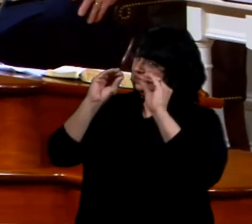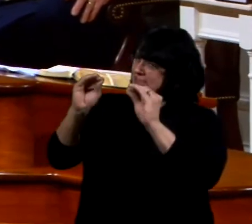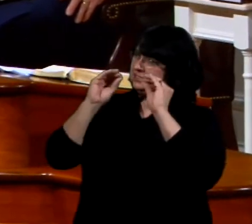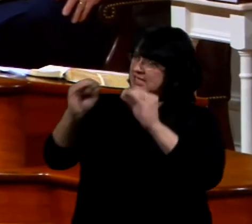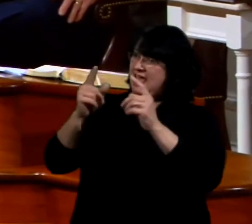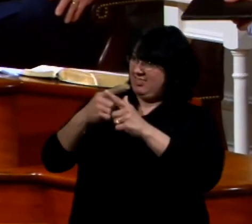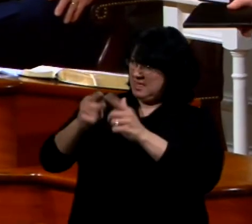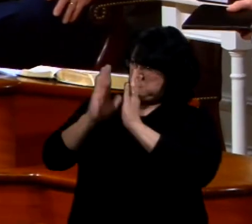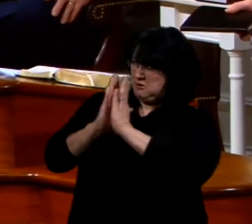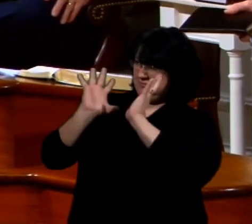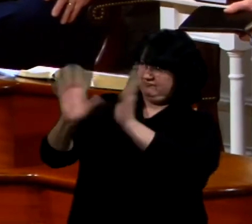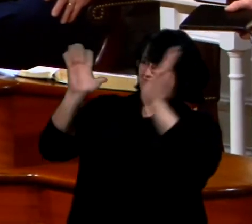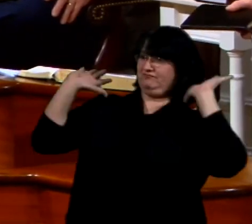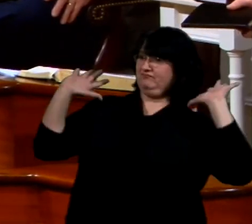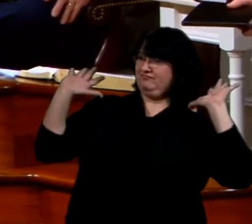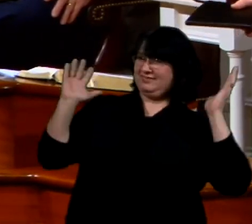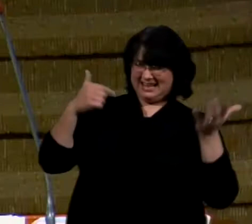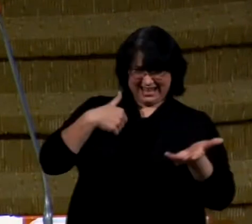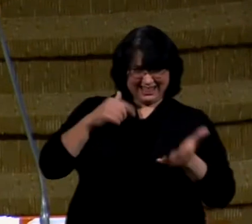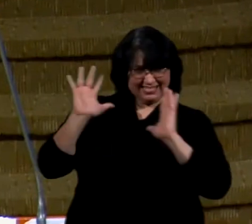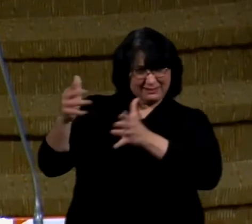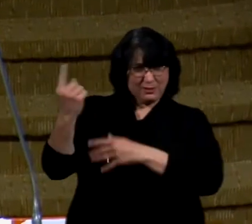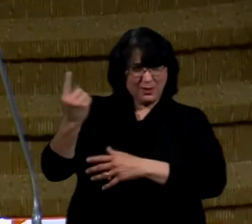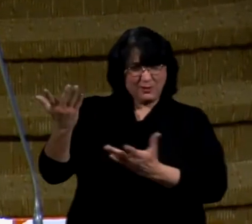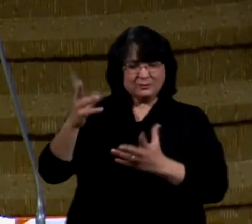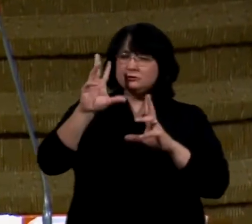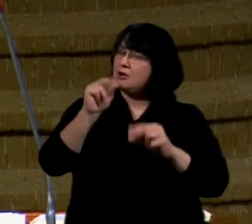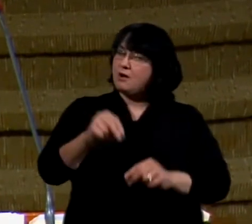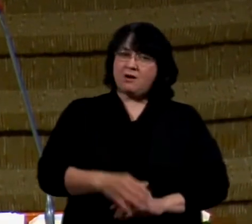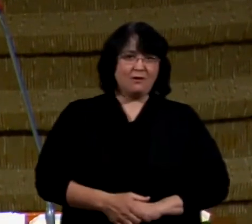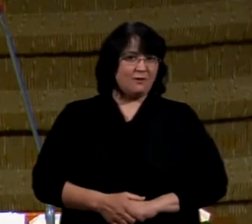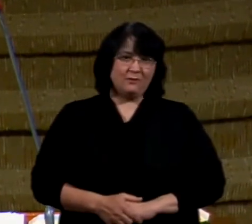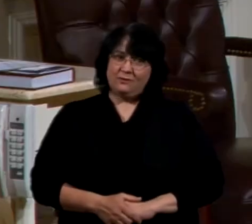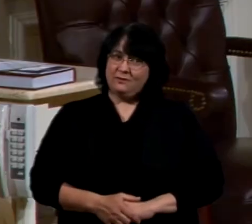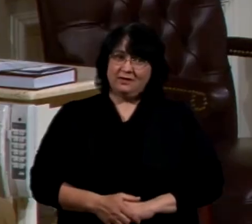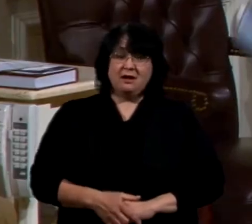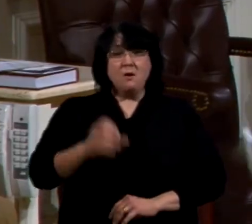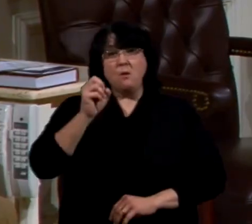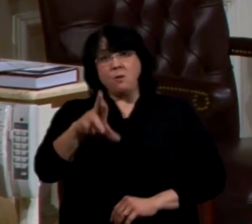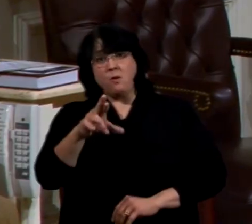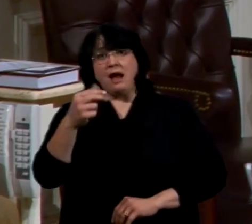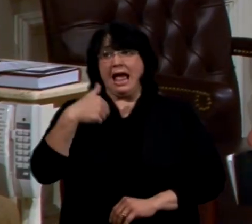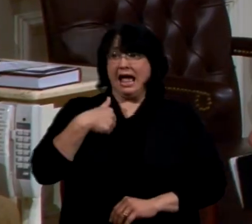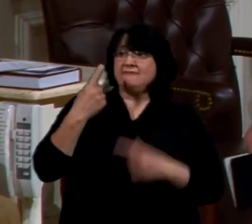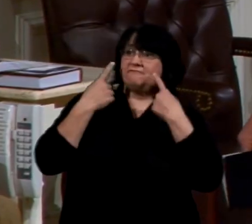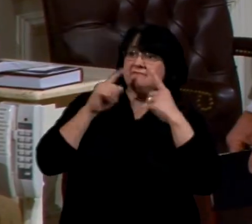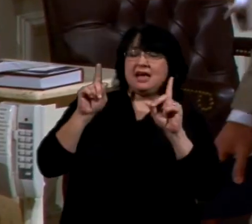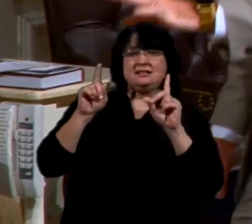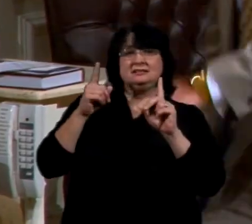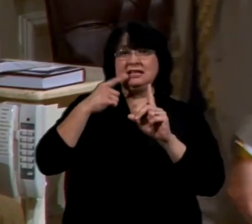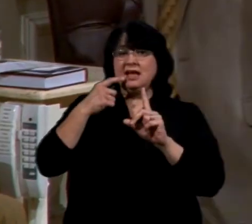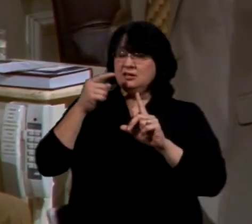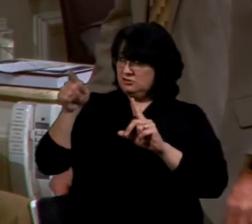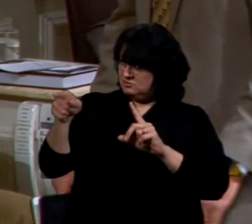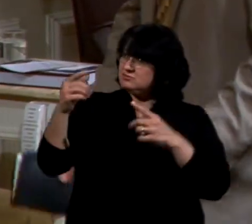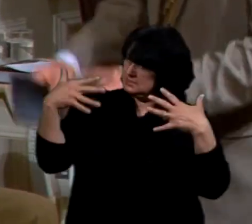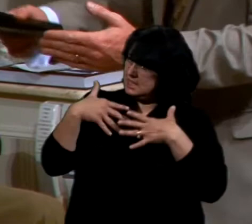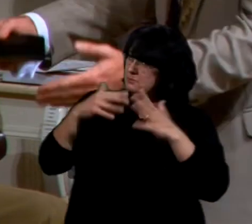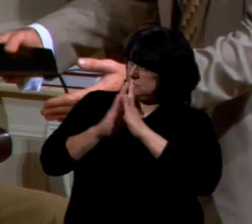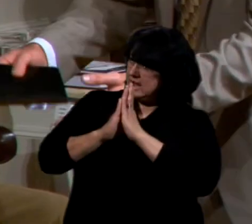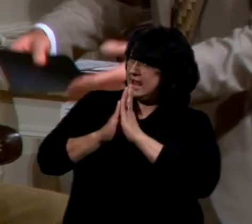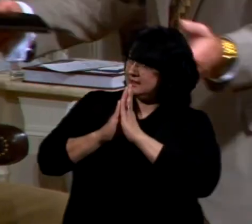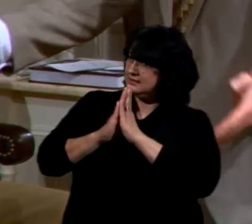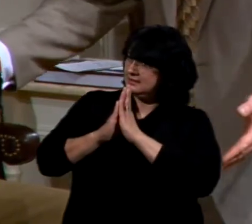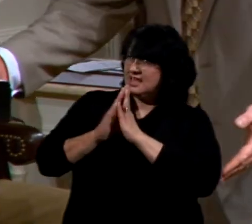I'm just going to leave it to them? No. Or I finally got to the place I'd say, you know what, I know you may be scared to pray all that. They